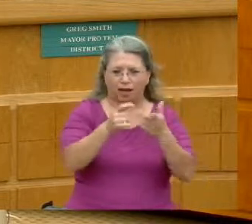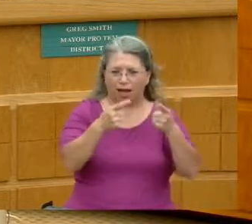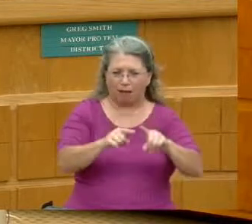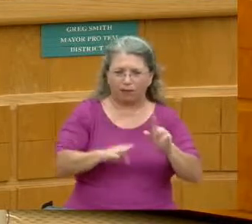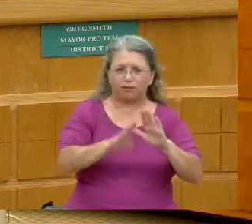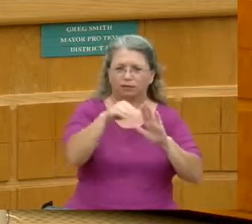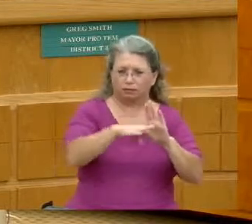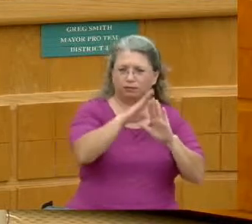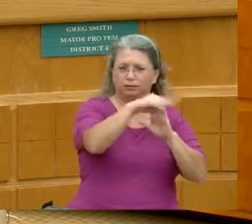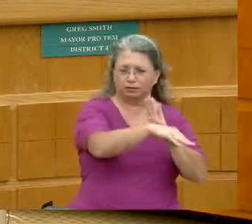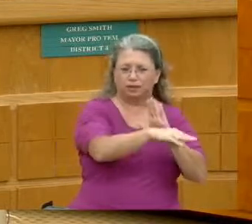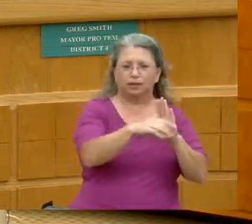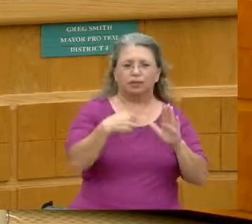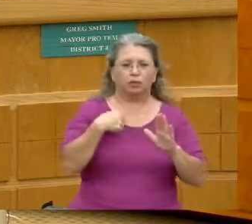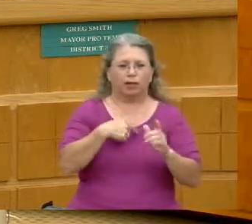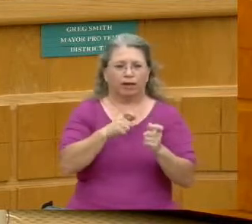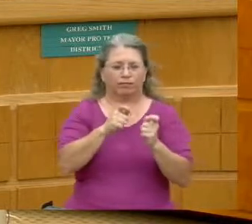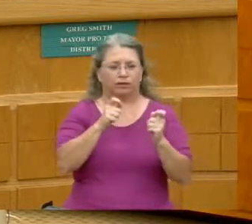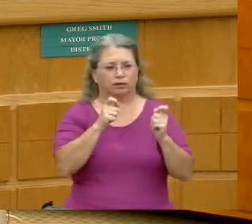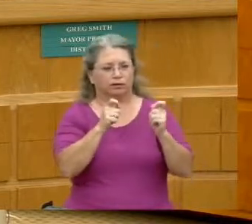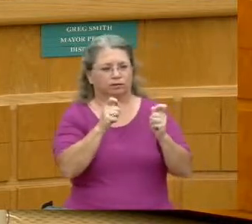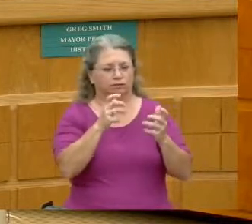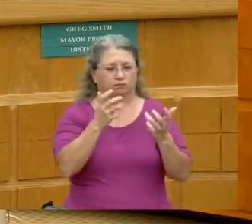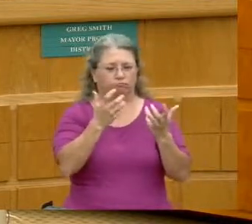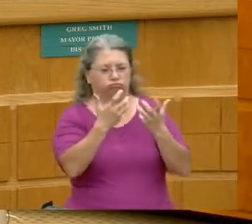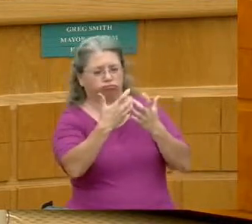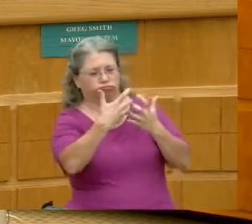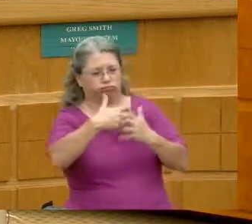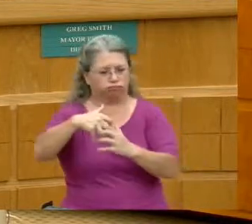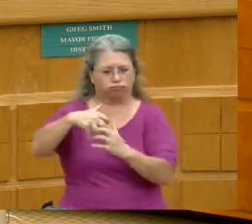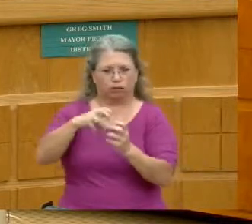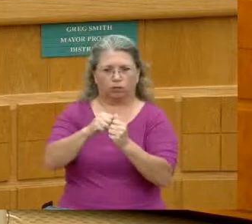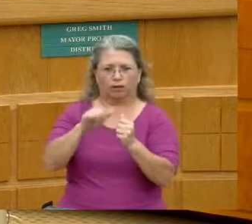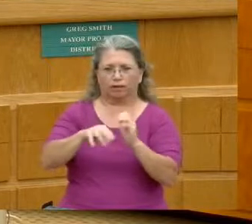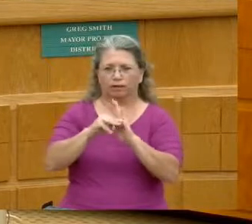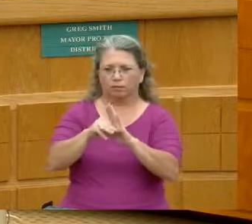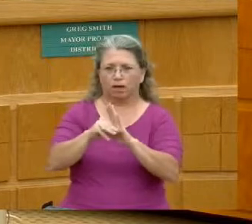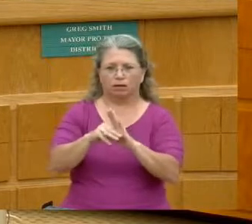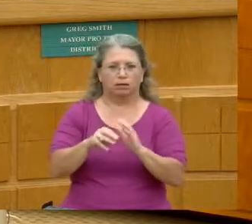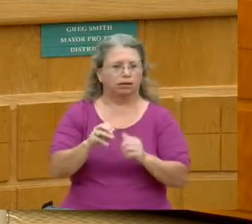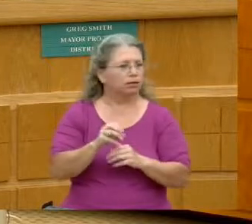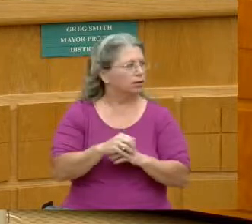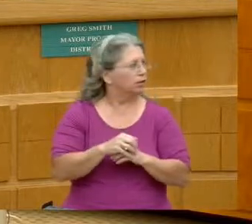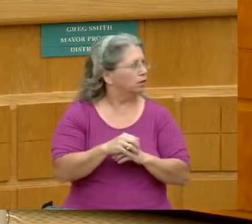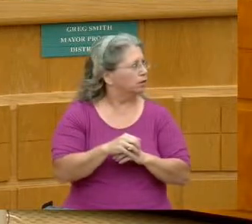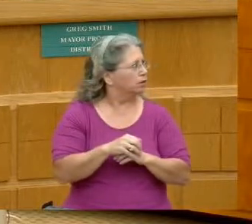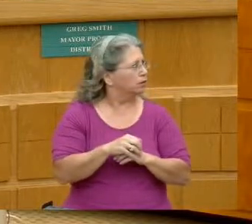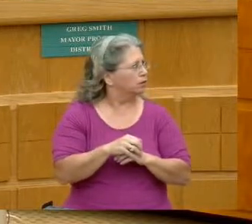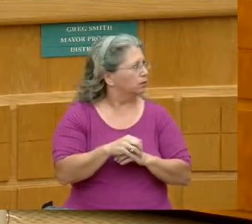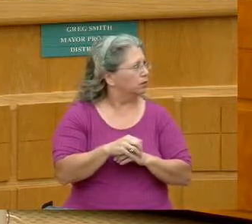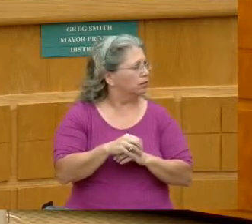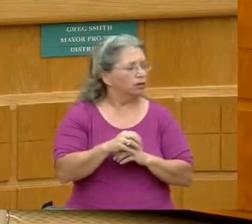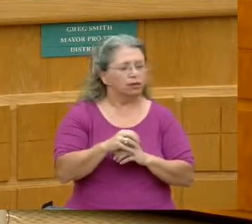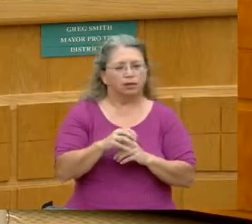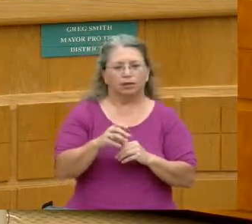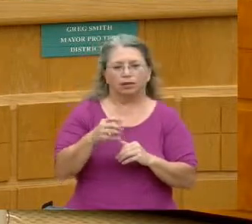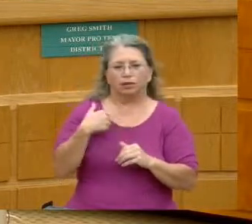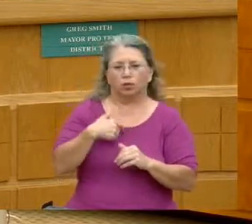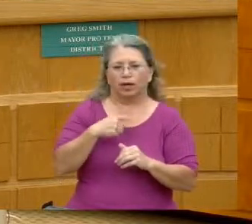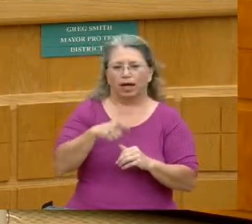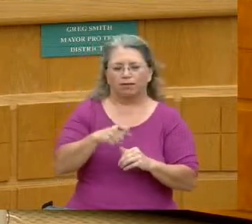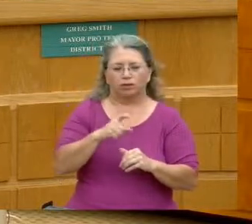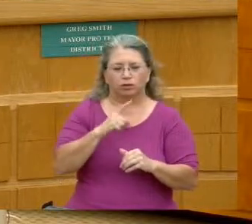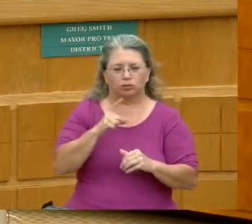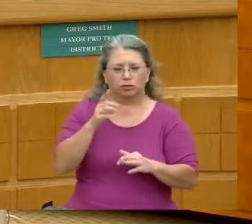change. And we have to have a really good reason why we're going to change the model. Otherwise, we could just spend each day saying, oh, well, the model should go up there and then it should go down there. We have to